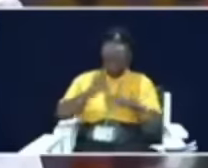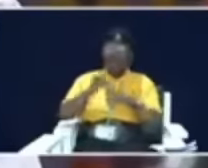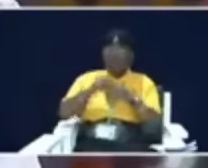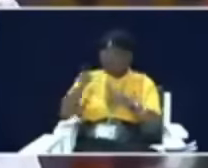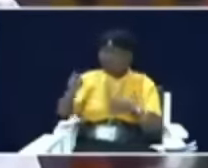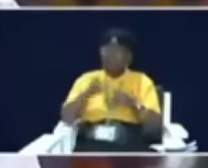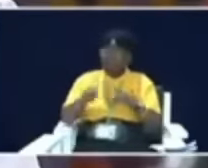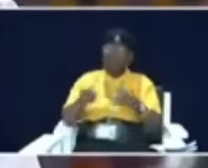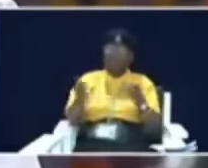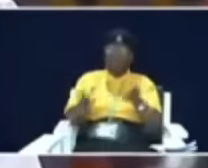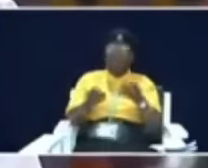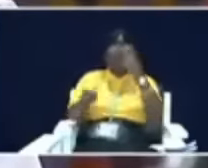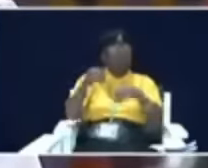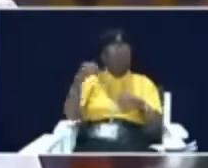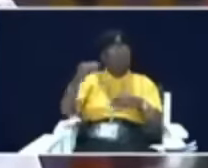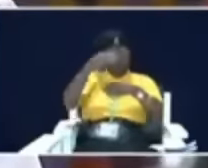the wall of Jericho.